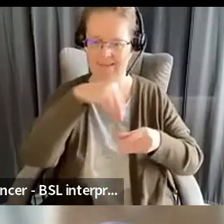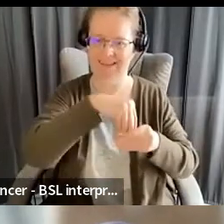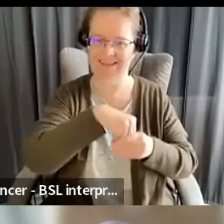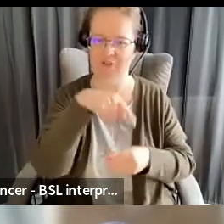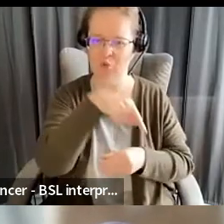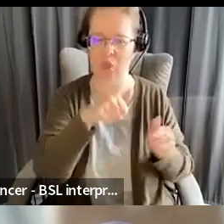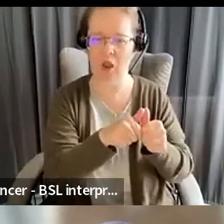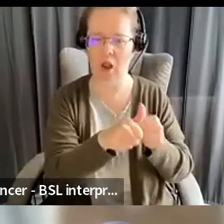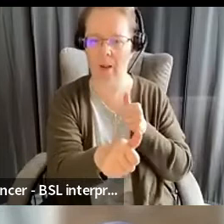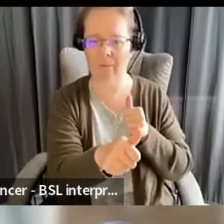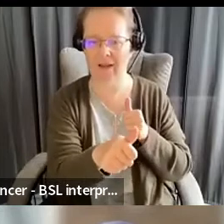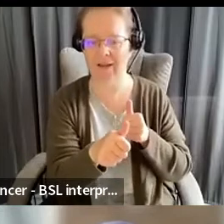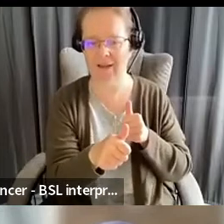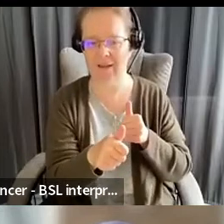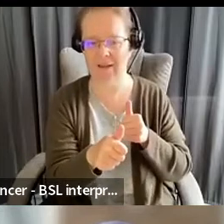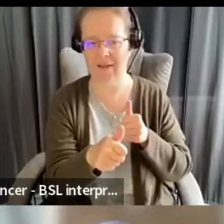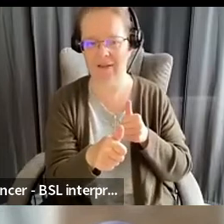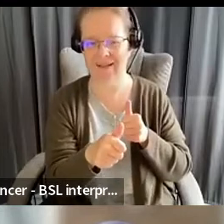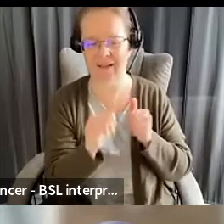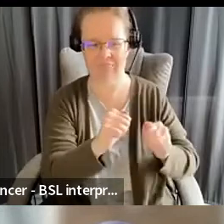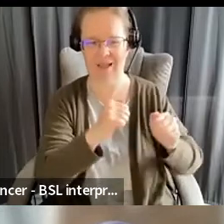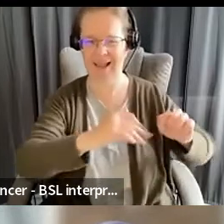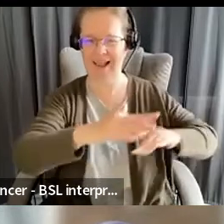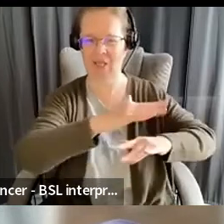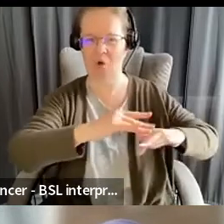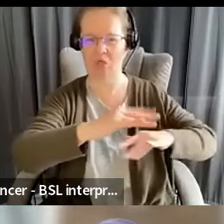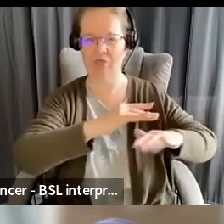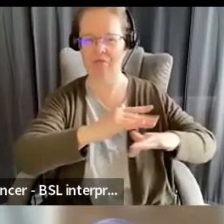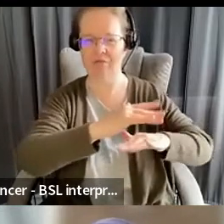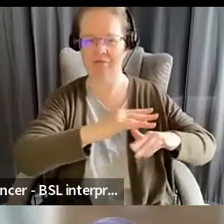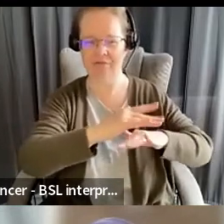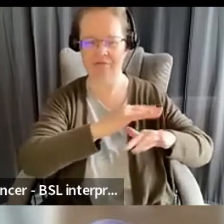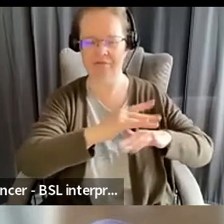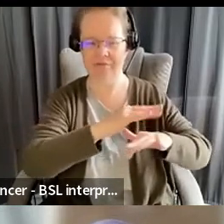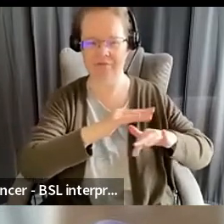So it's a whole ethos and setup. So